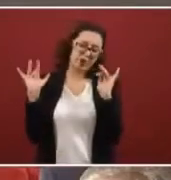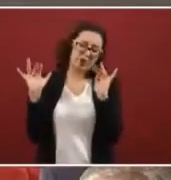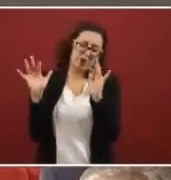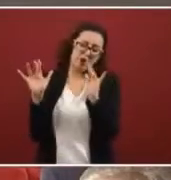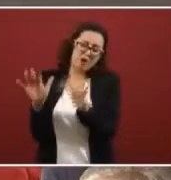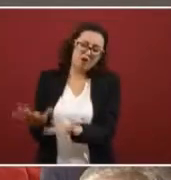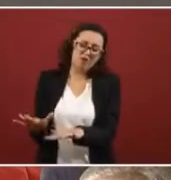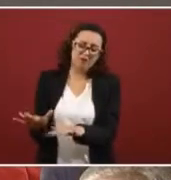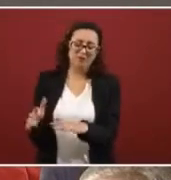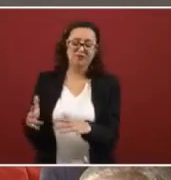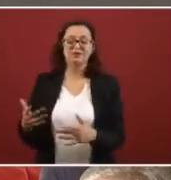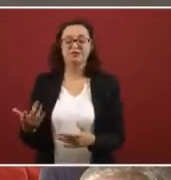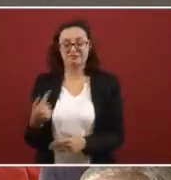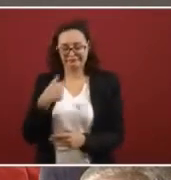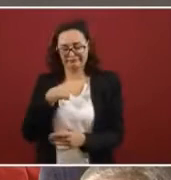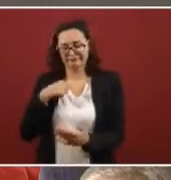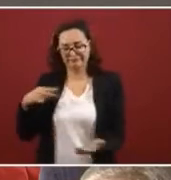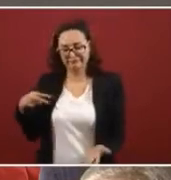lands.